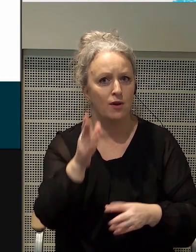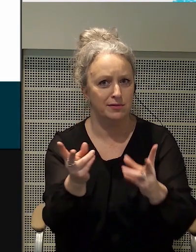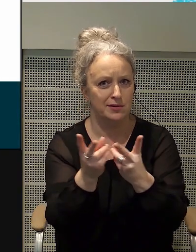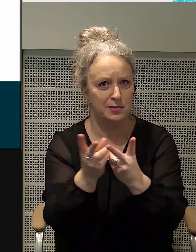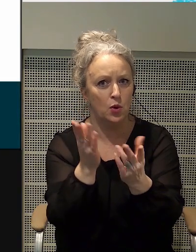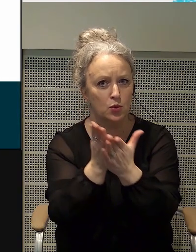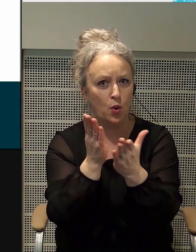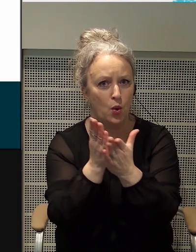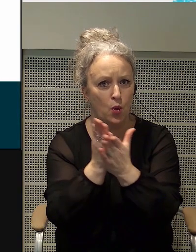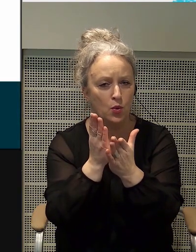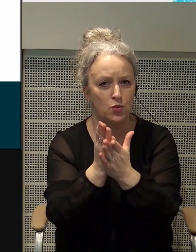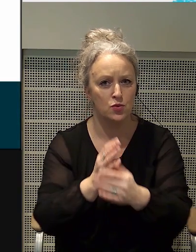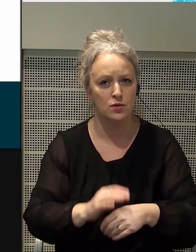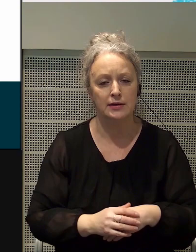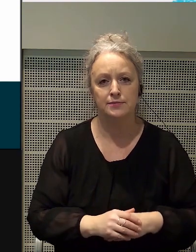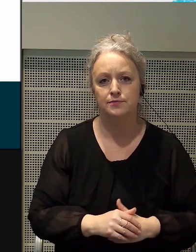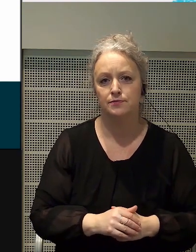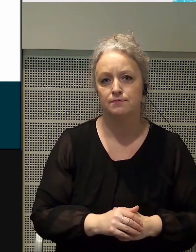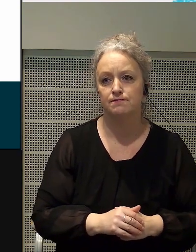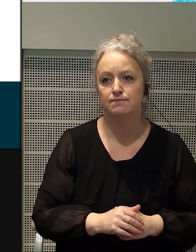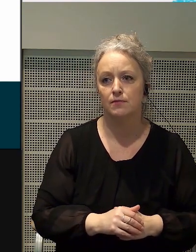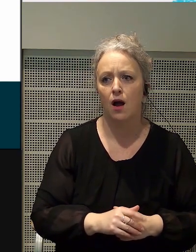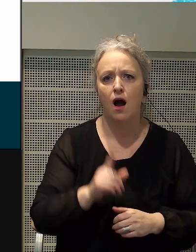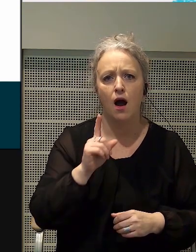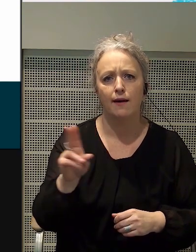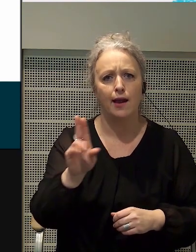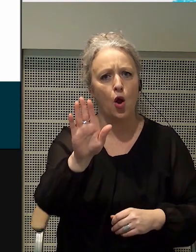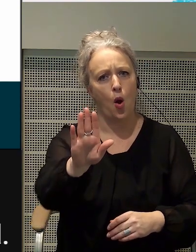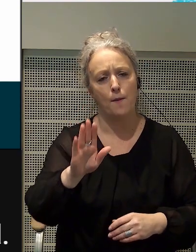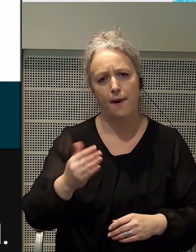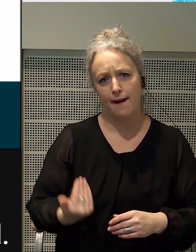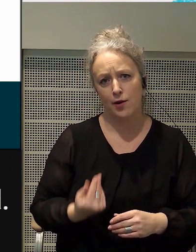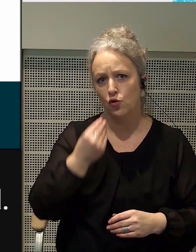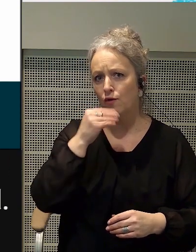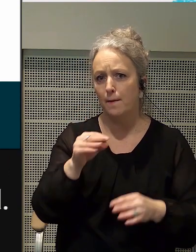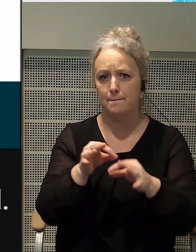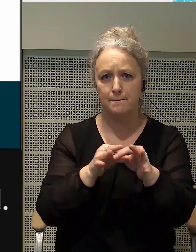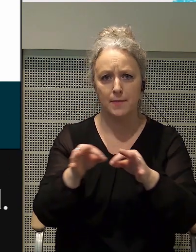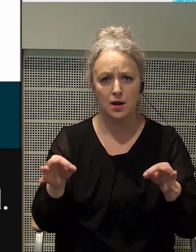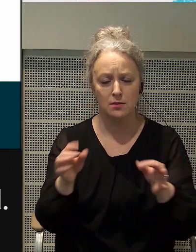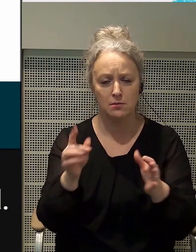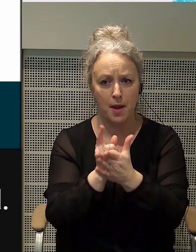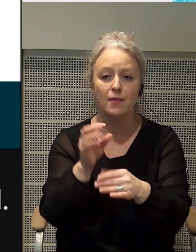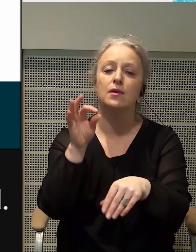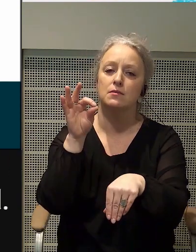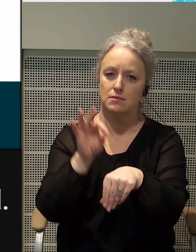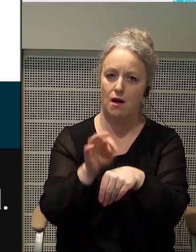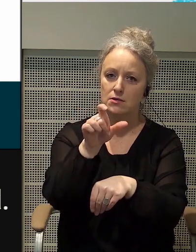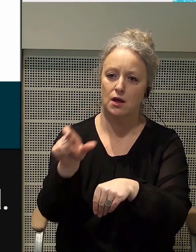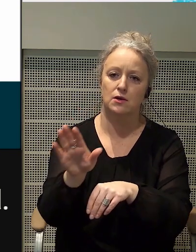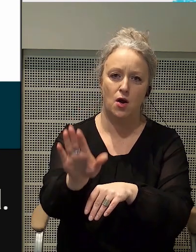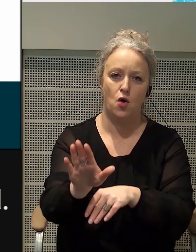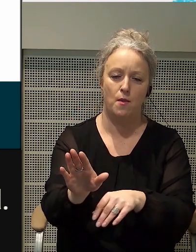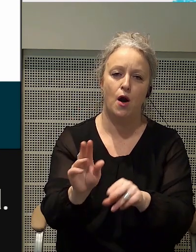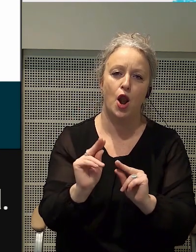Who should we measure it in? Well, of course, in the patients. And I've been talking a little bit about our own research. I know that